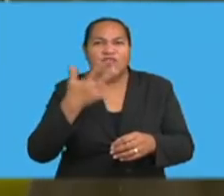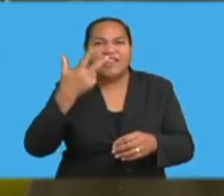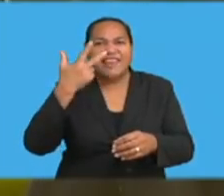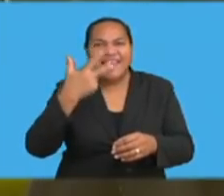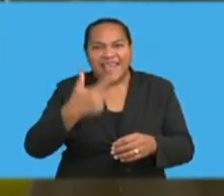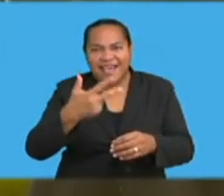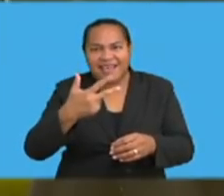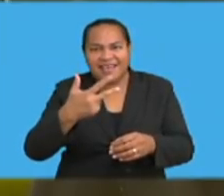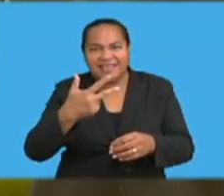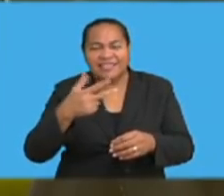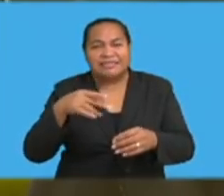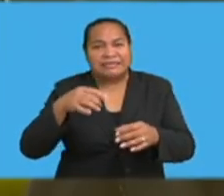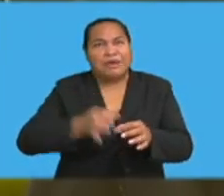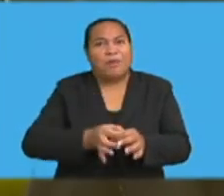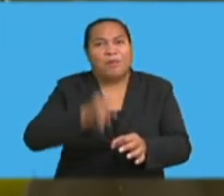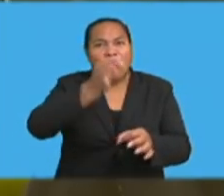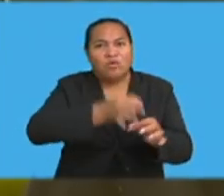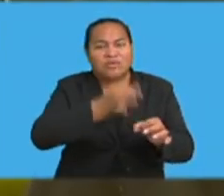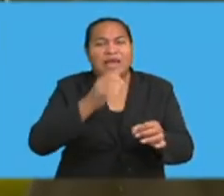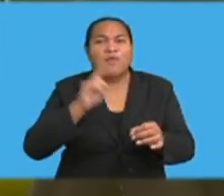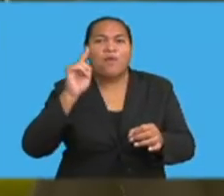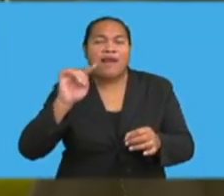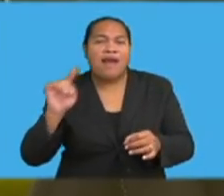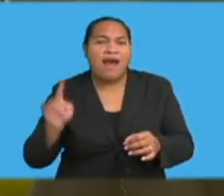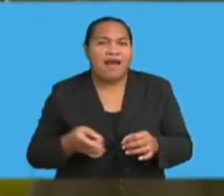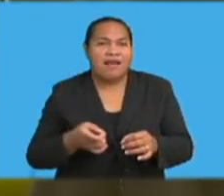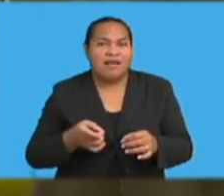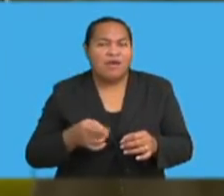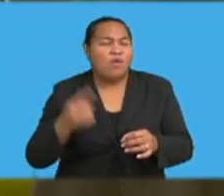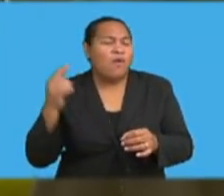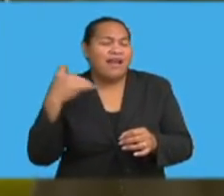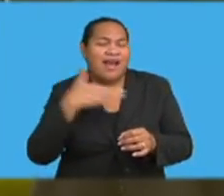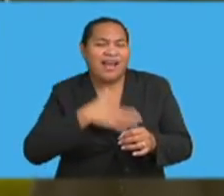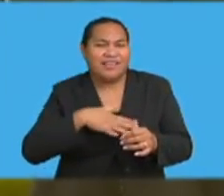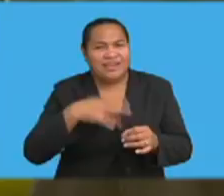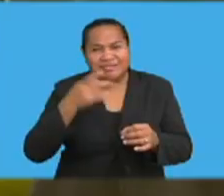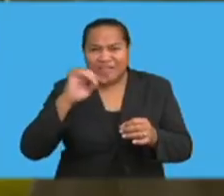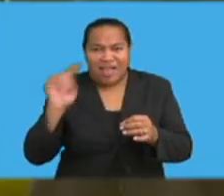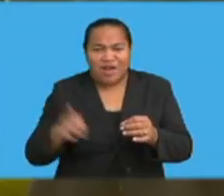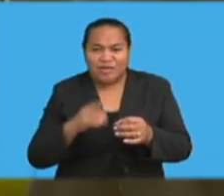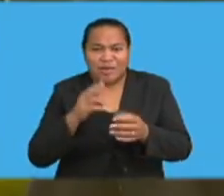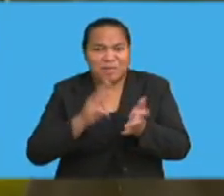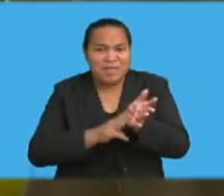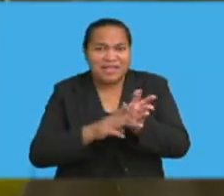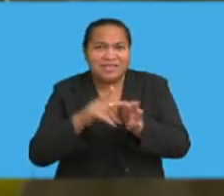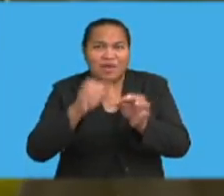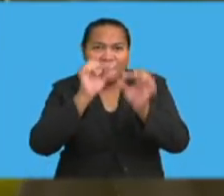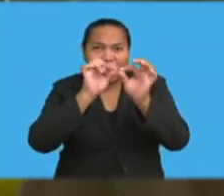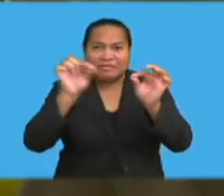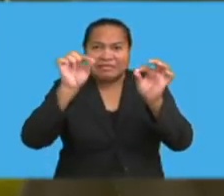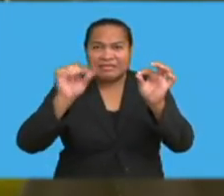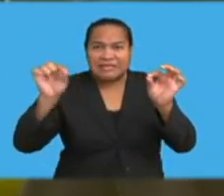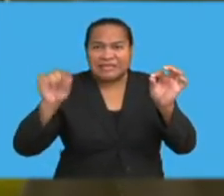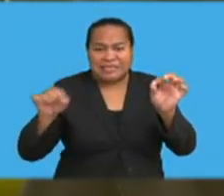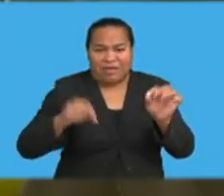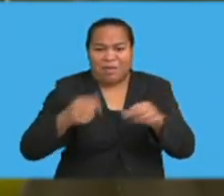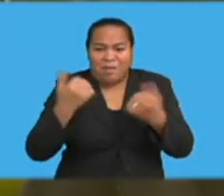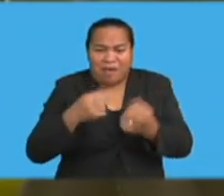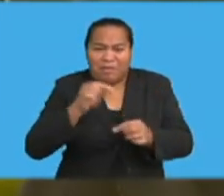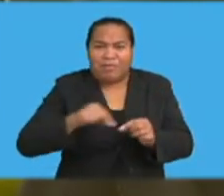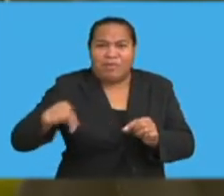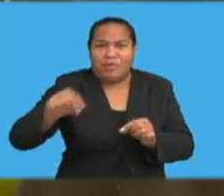of 23,000 meters of overhead power lines. The grid extension and house wiring works are expected to commence